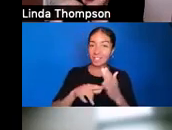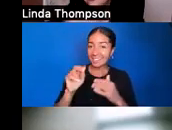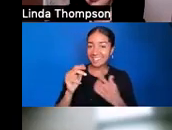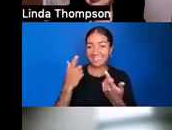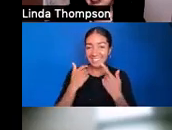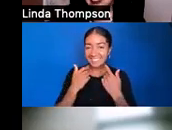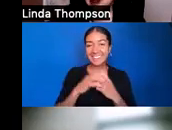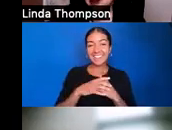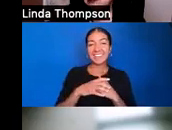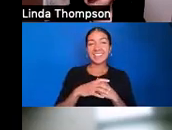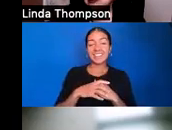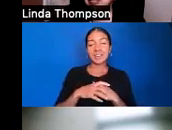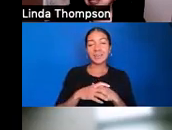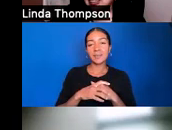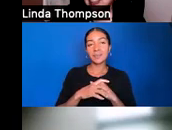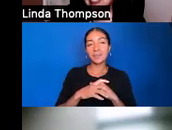We had